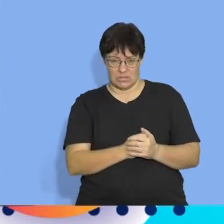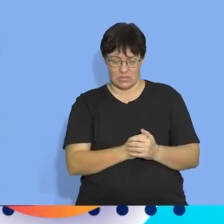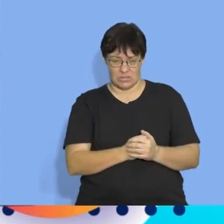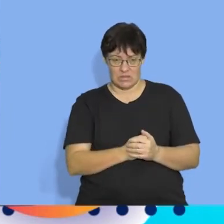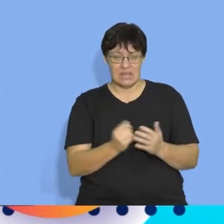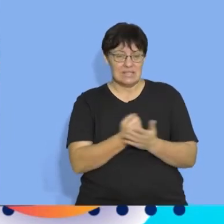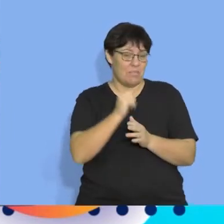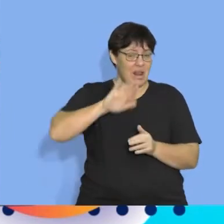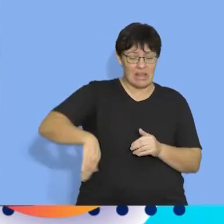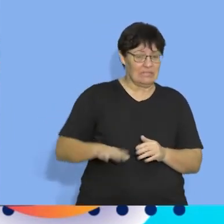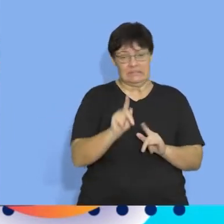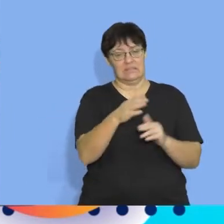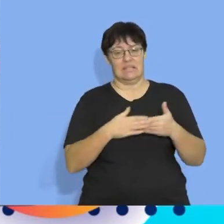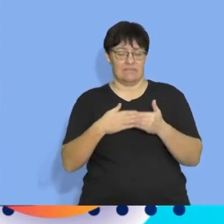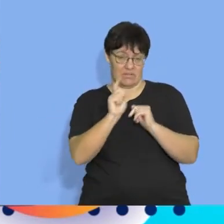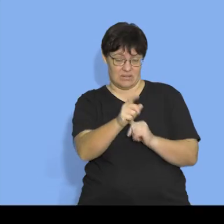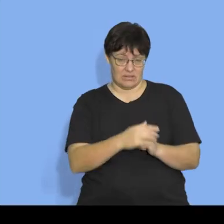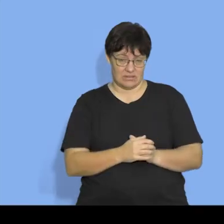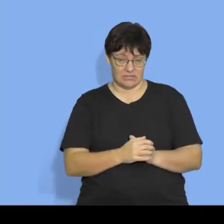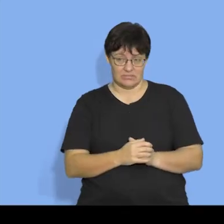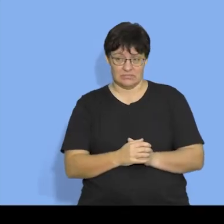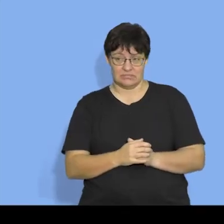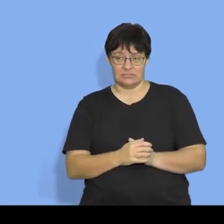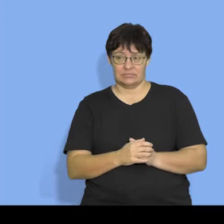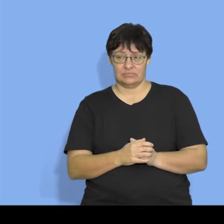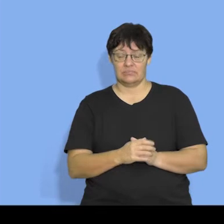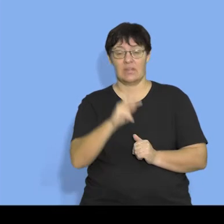careful that you don't leave something out there.